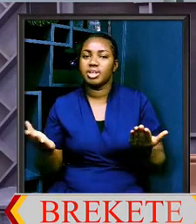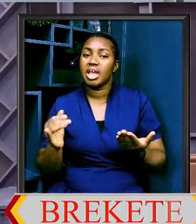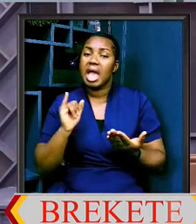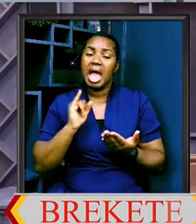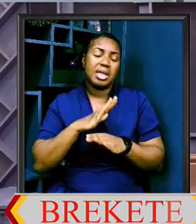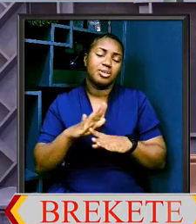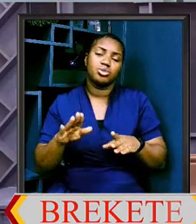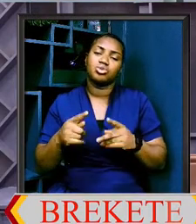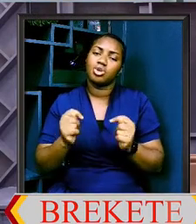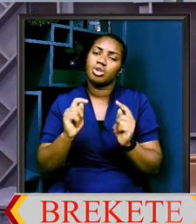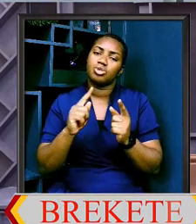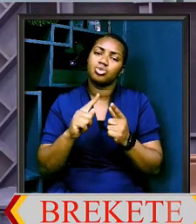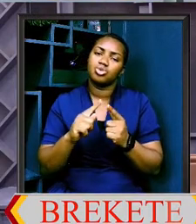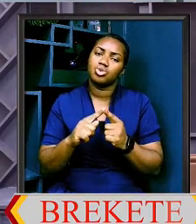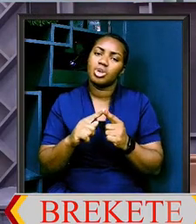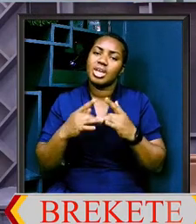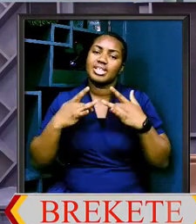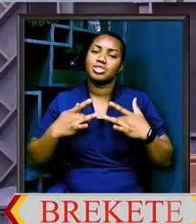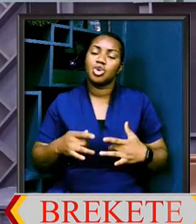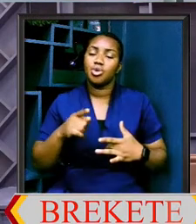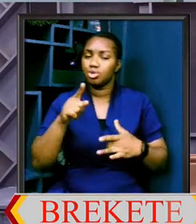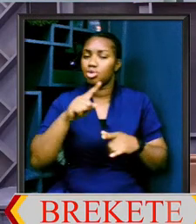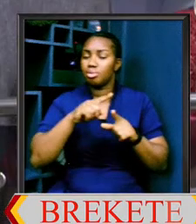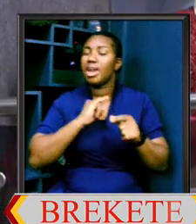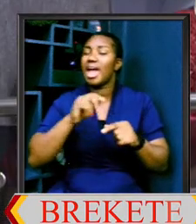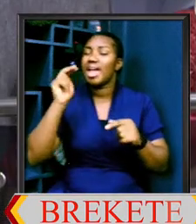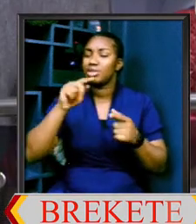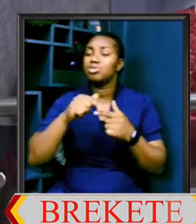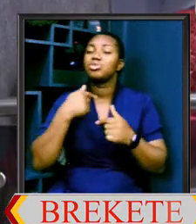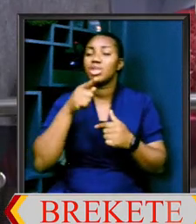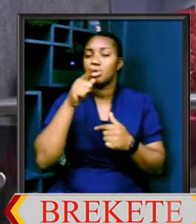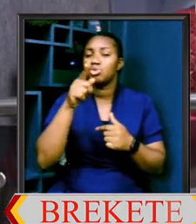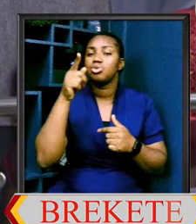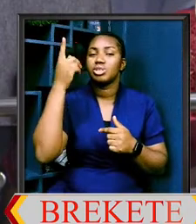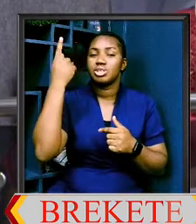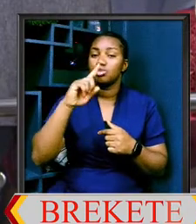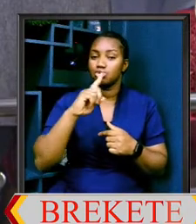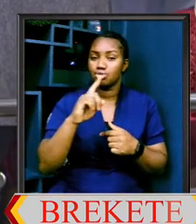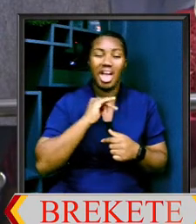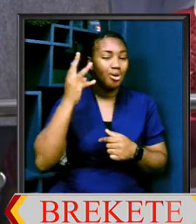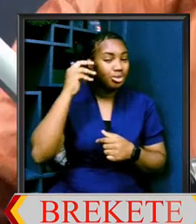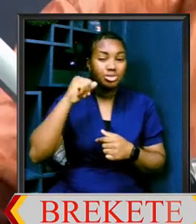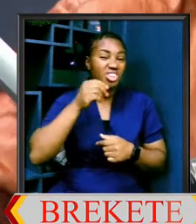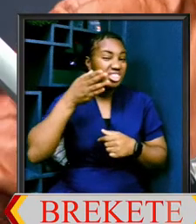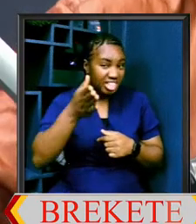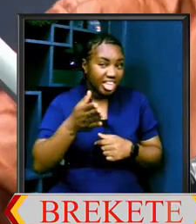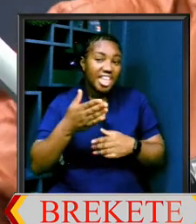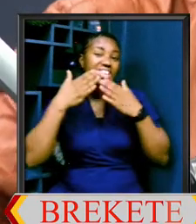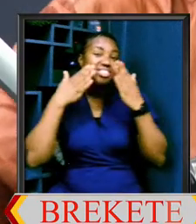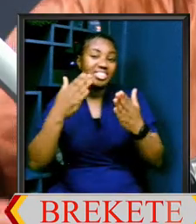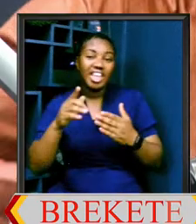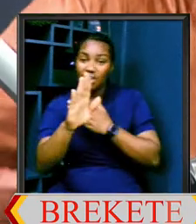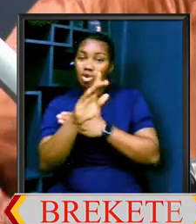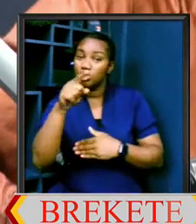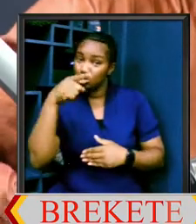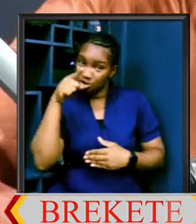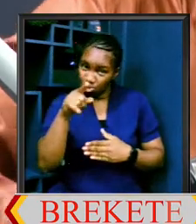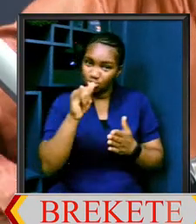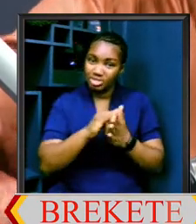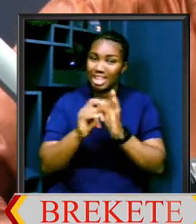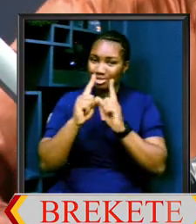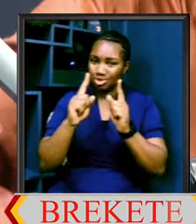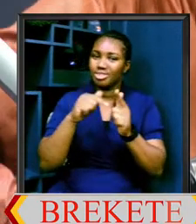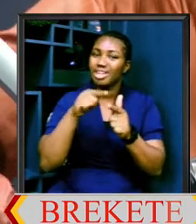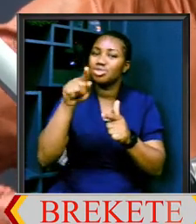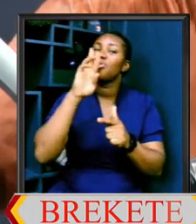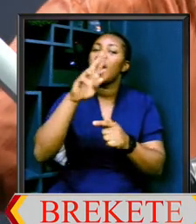to discourage you, but I need to tell you the truth to your face. Yes, sir. I know they there. Yes, sir. Thank God now you talking by yourself, say you there